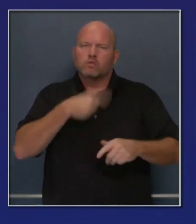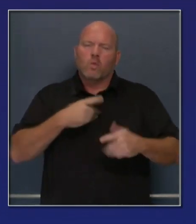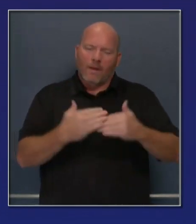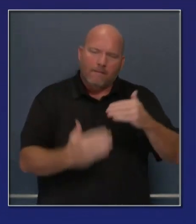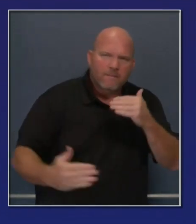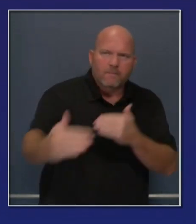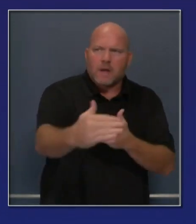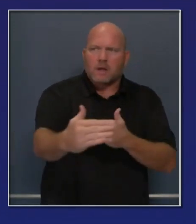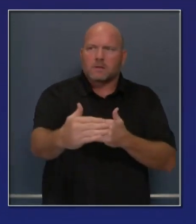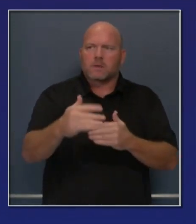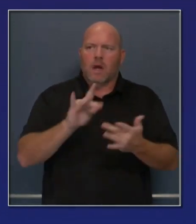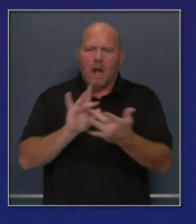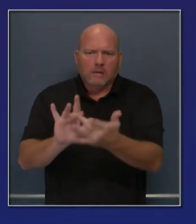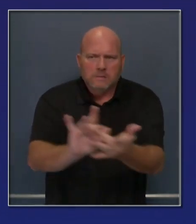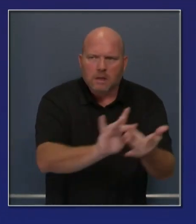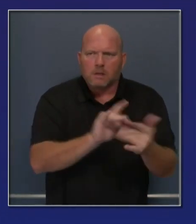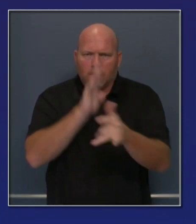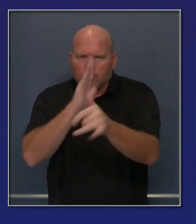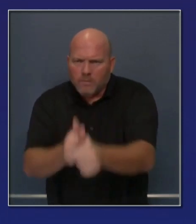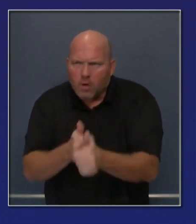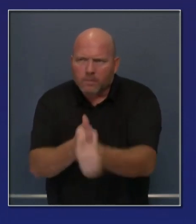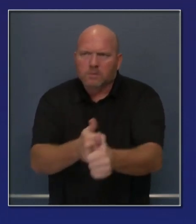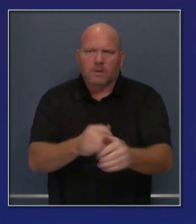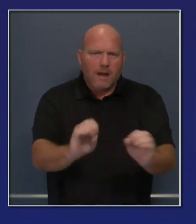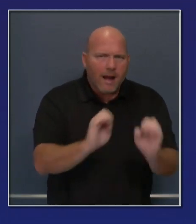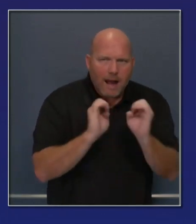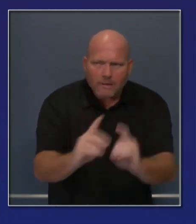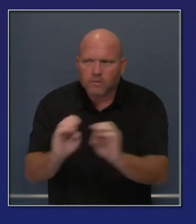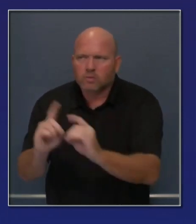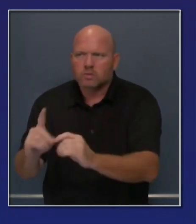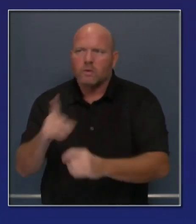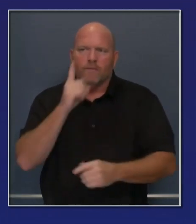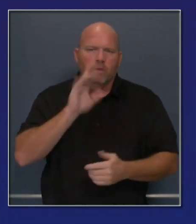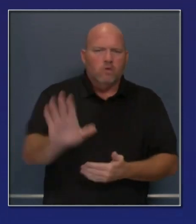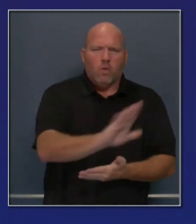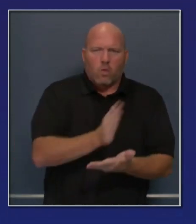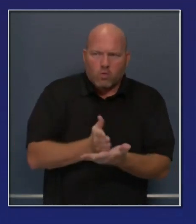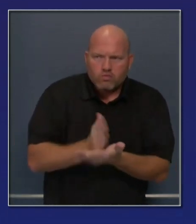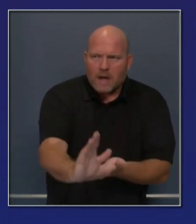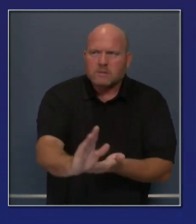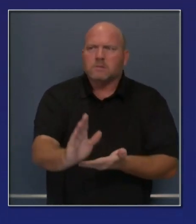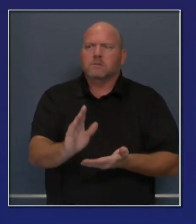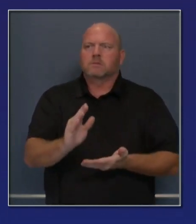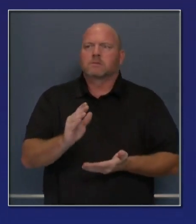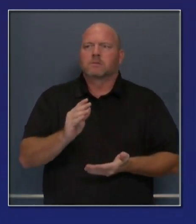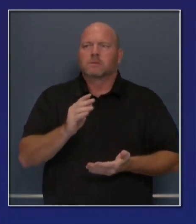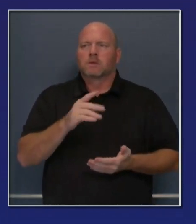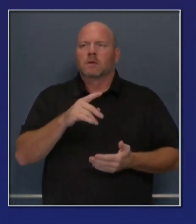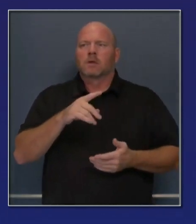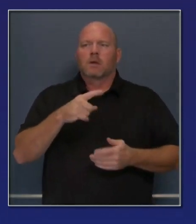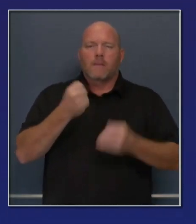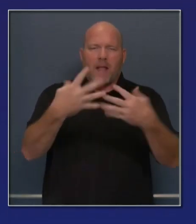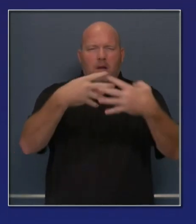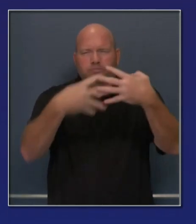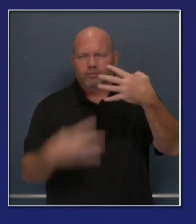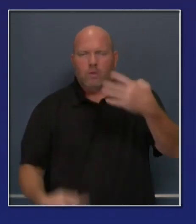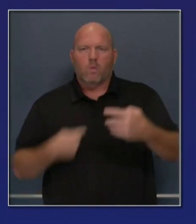contact tracing, that's the education, Know Your Rights campaign, among many other efforts that we've advanced through PSAs that will